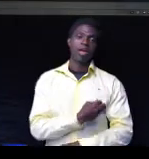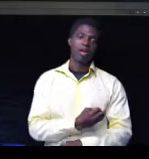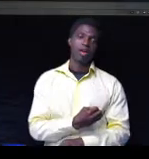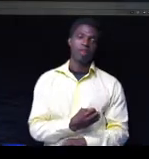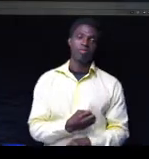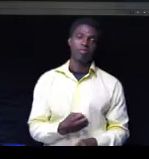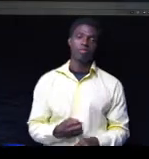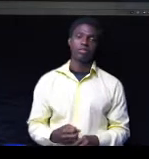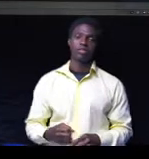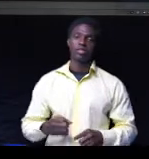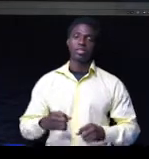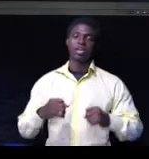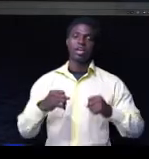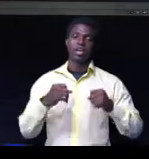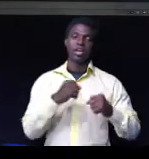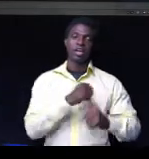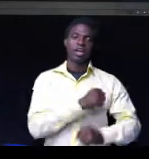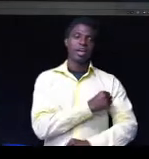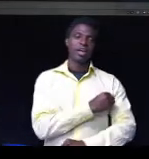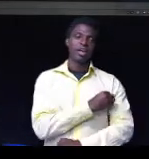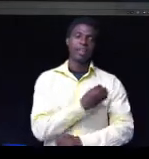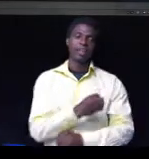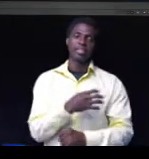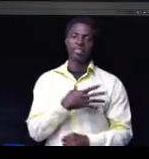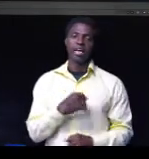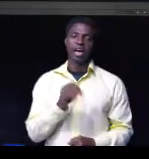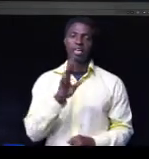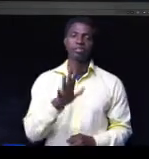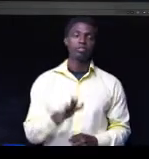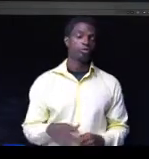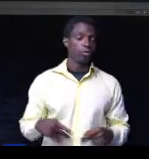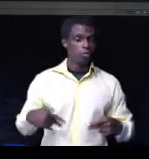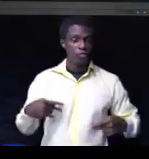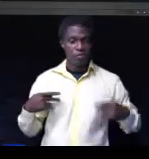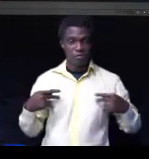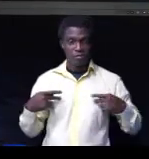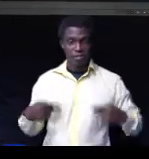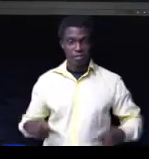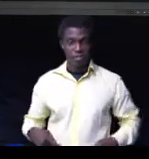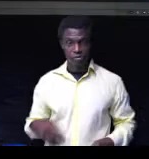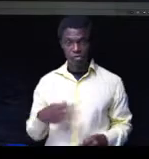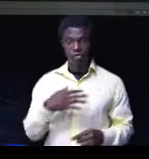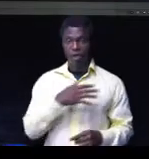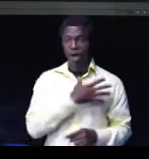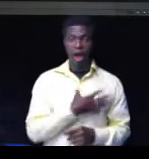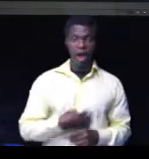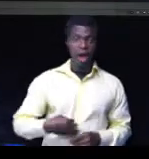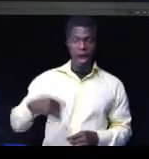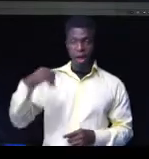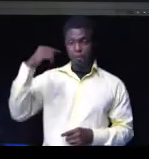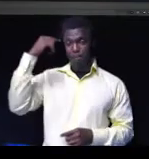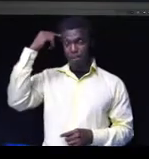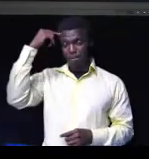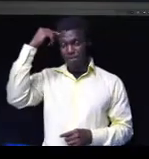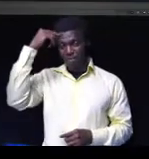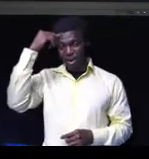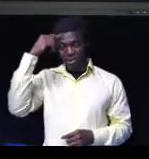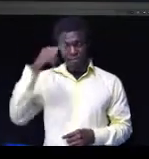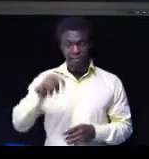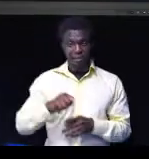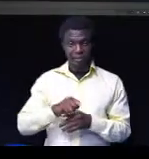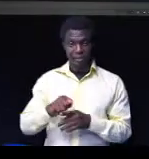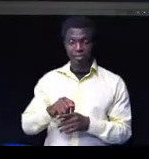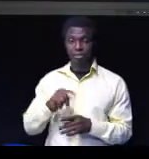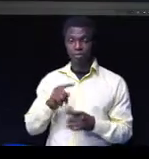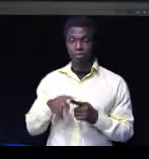time, your effort, your energy, and the rigorous physical and mental training. You need to be really trained to